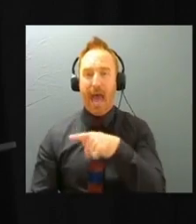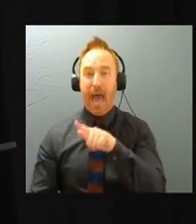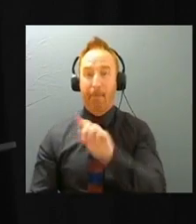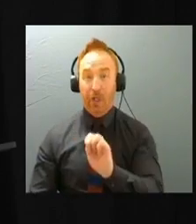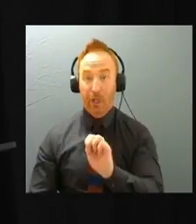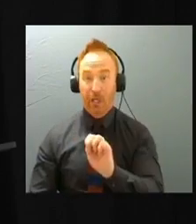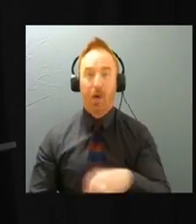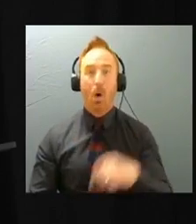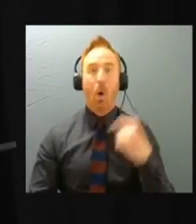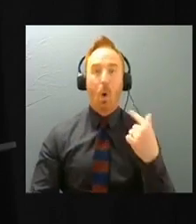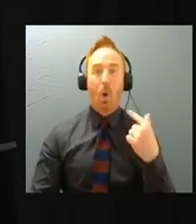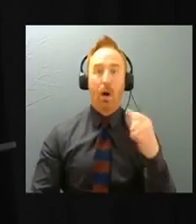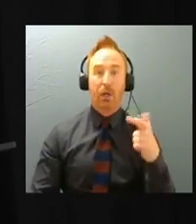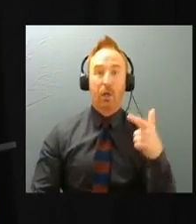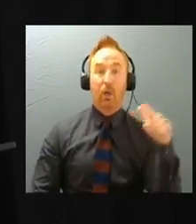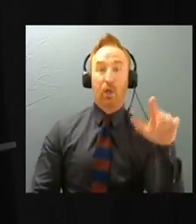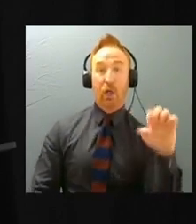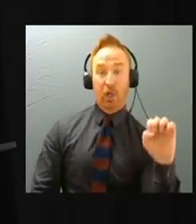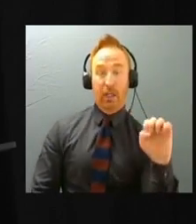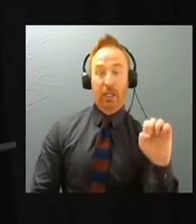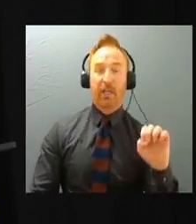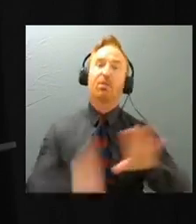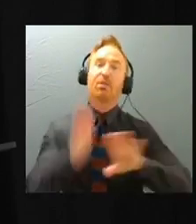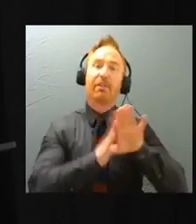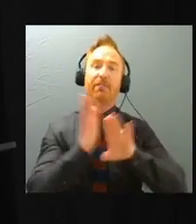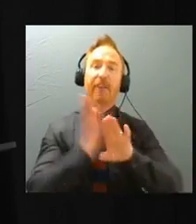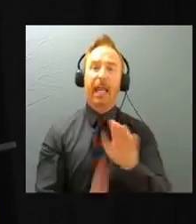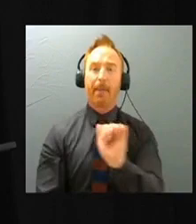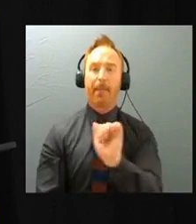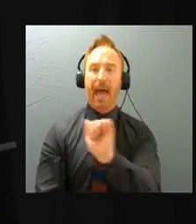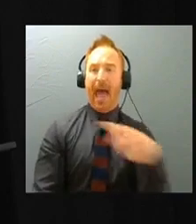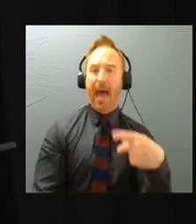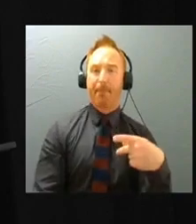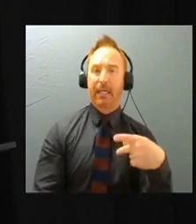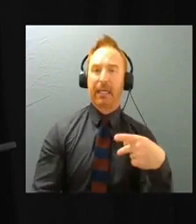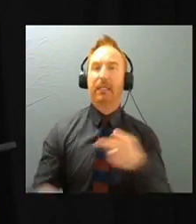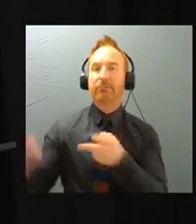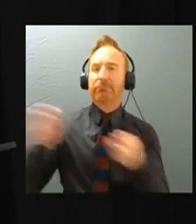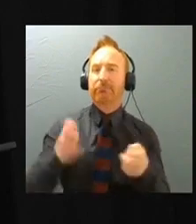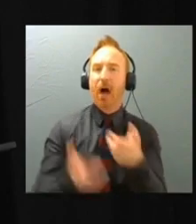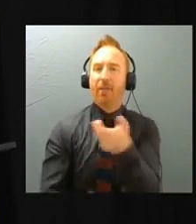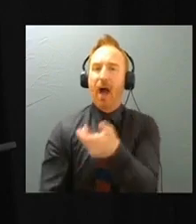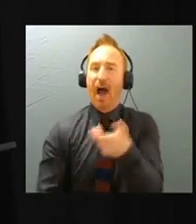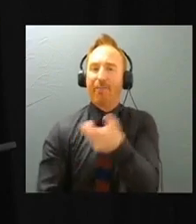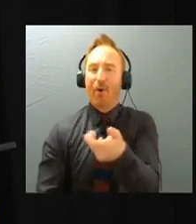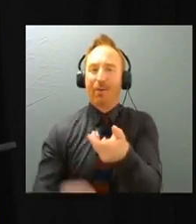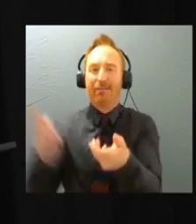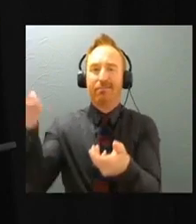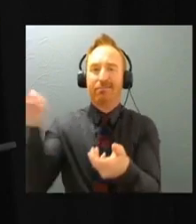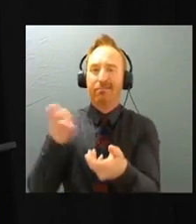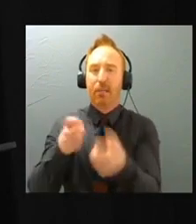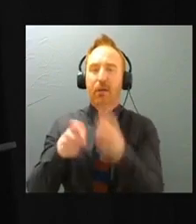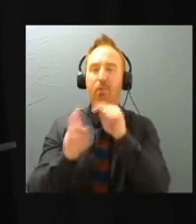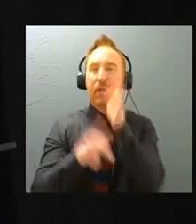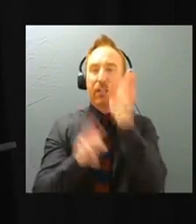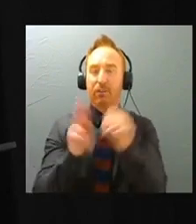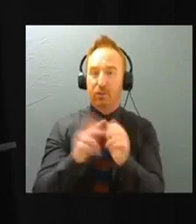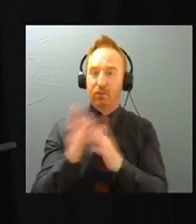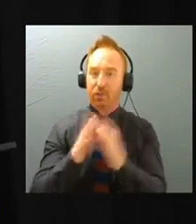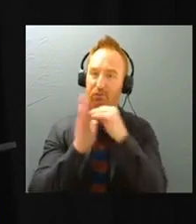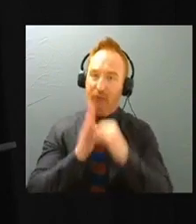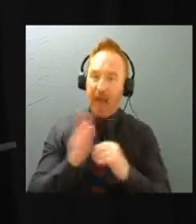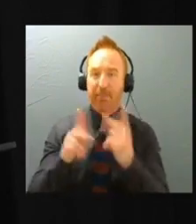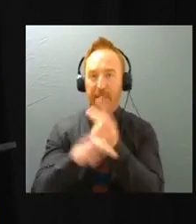that will help us to trace folks. The good news about being in a small jurisdiction like Yukon, we also have the ability to work with our